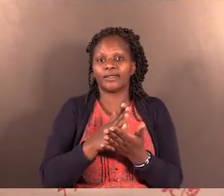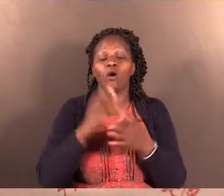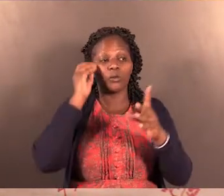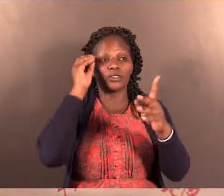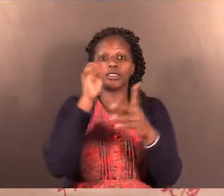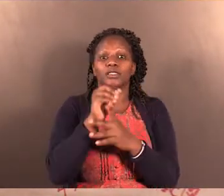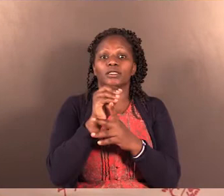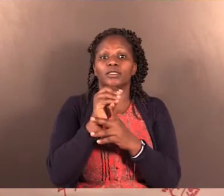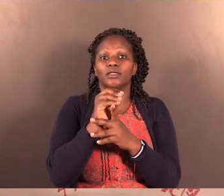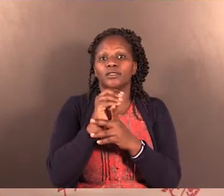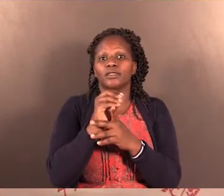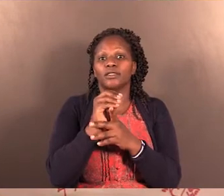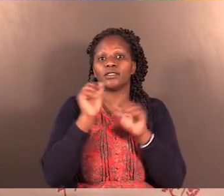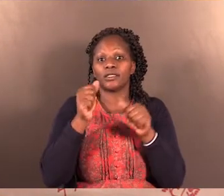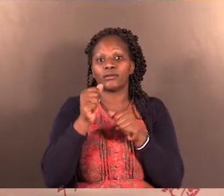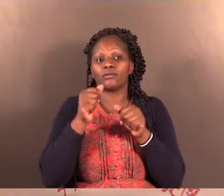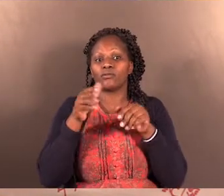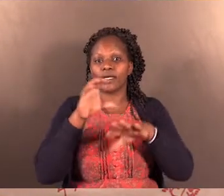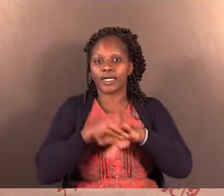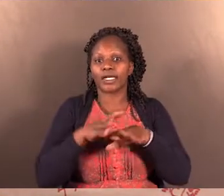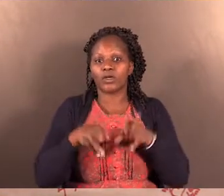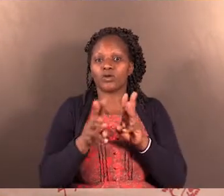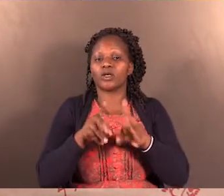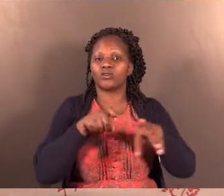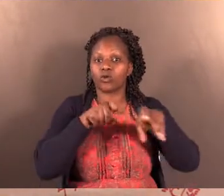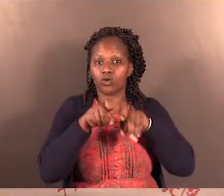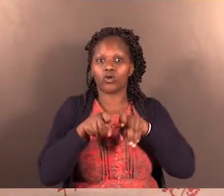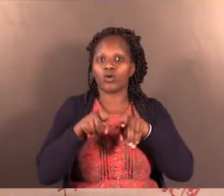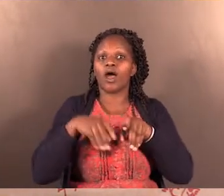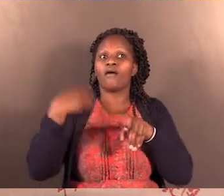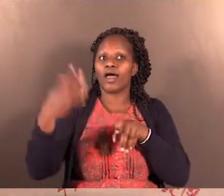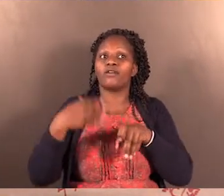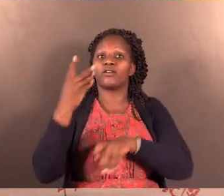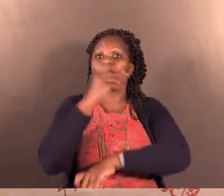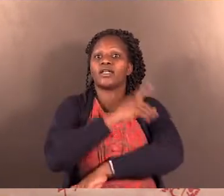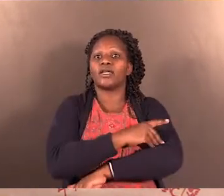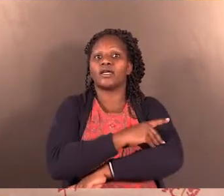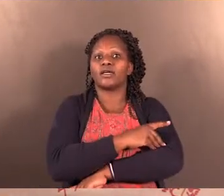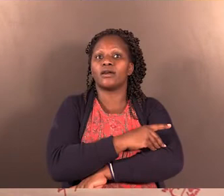the objective is we can get ways of controlling our everyday